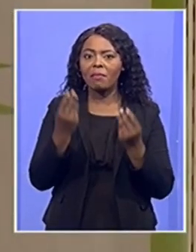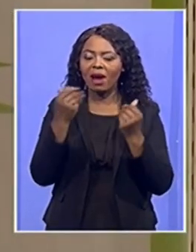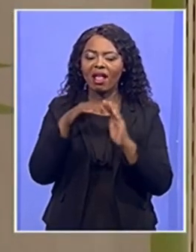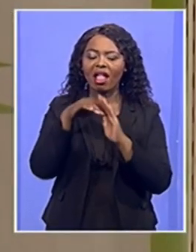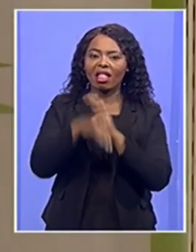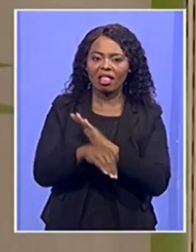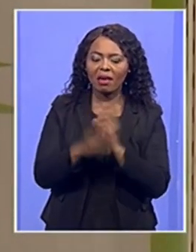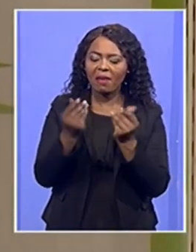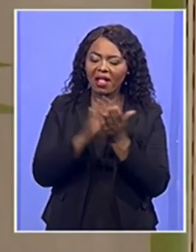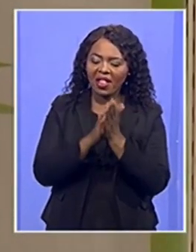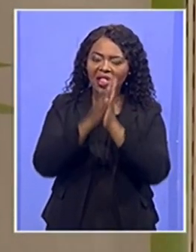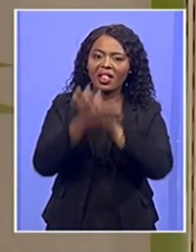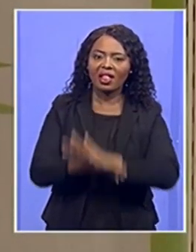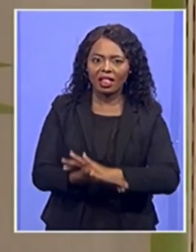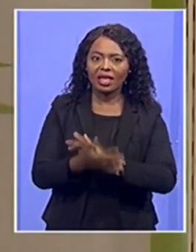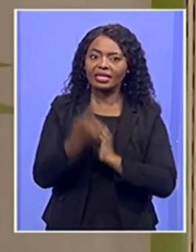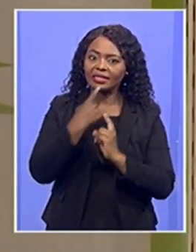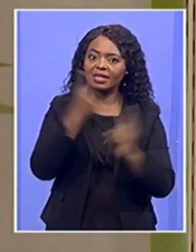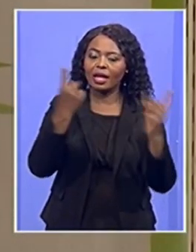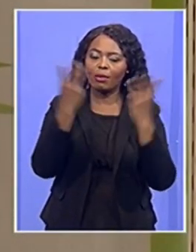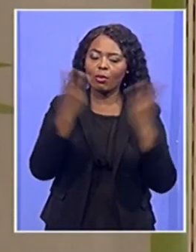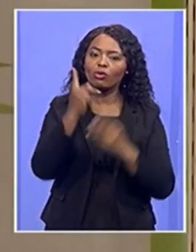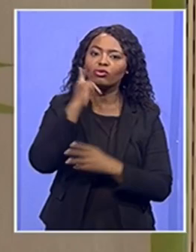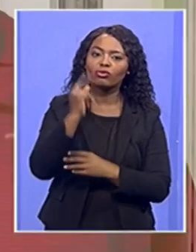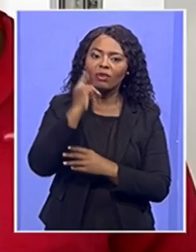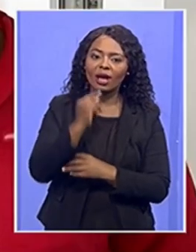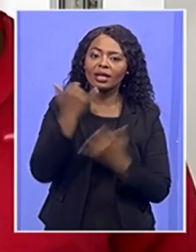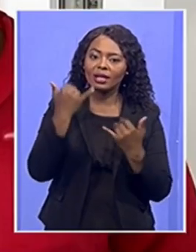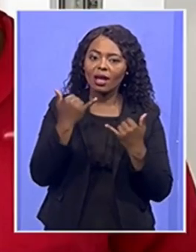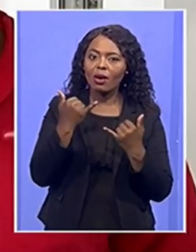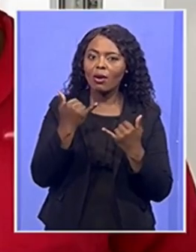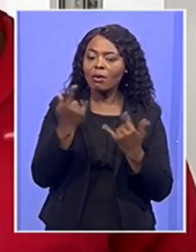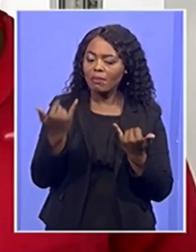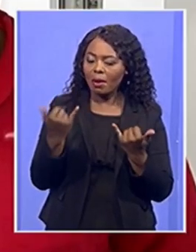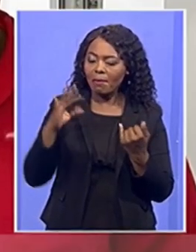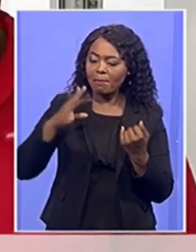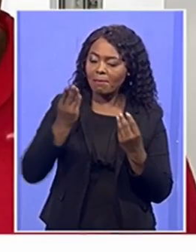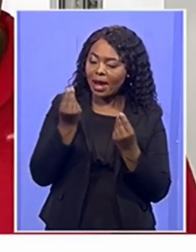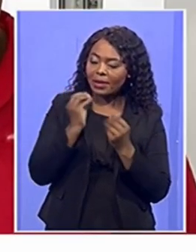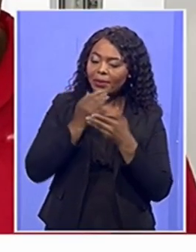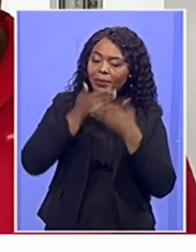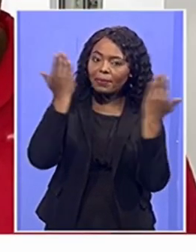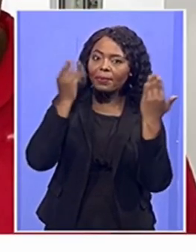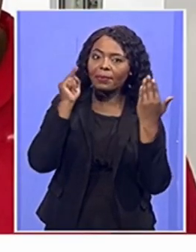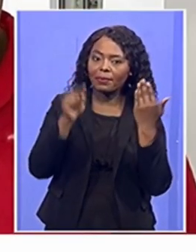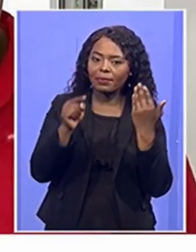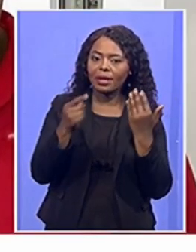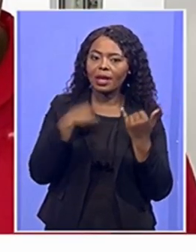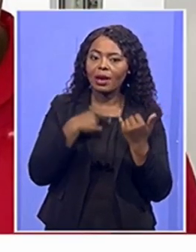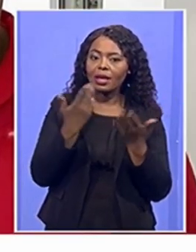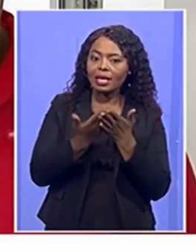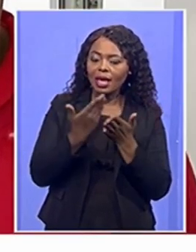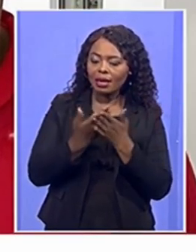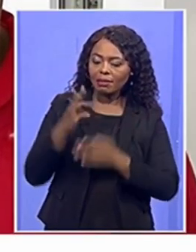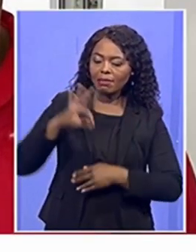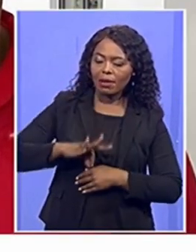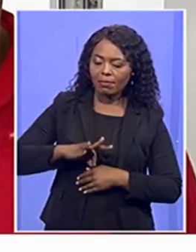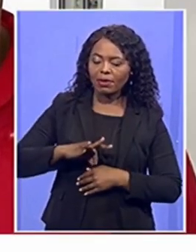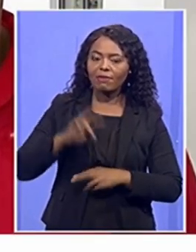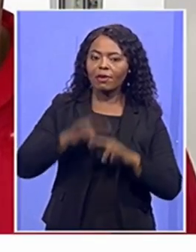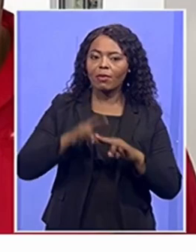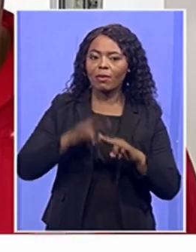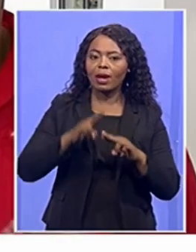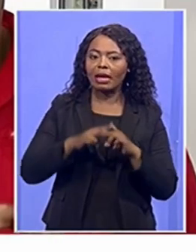We are here to tell the people of Twani that the municipality is bankrupt. There's a rumor that we may not even pay salaries for the February